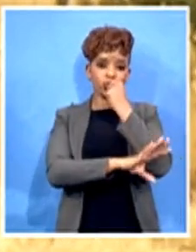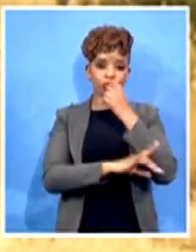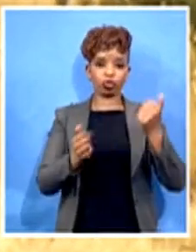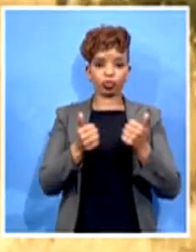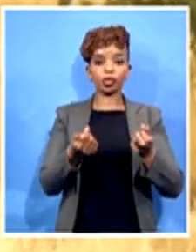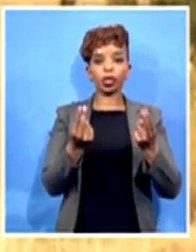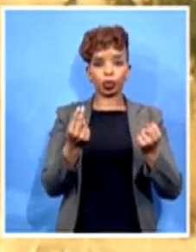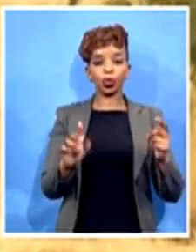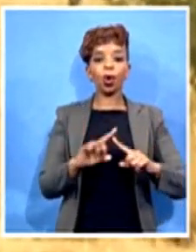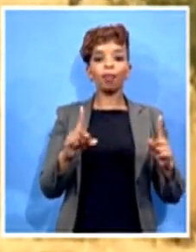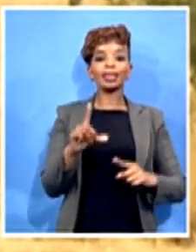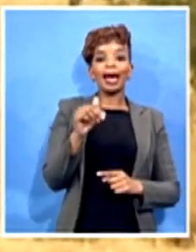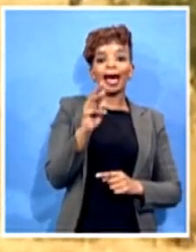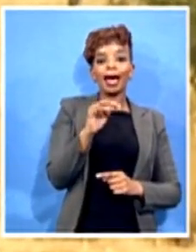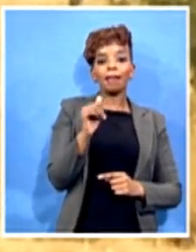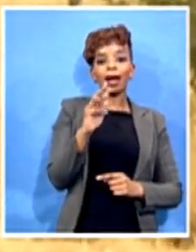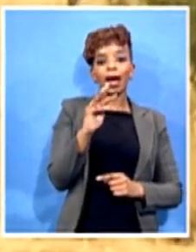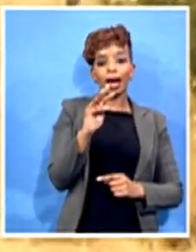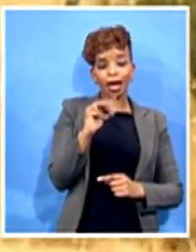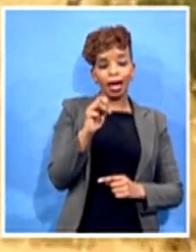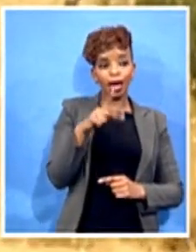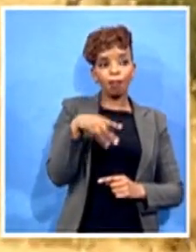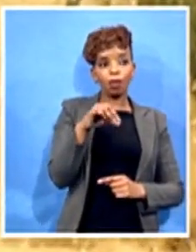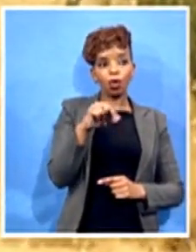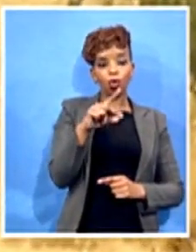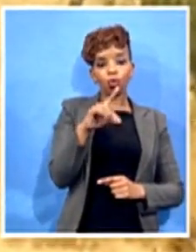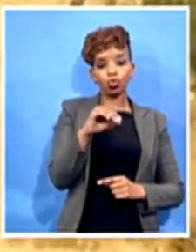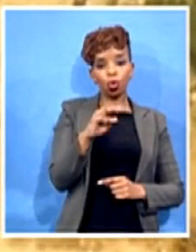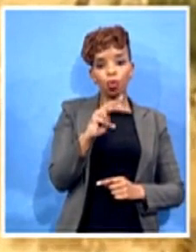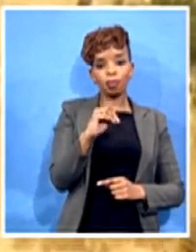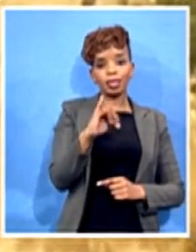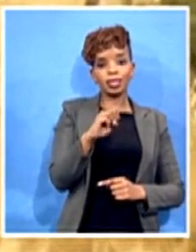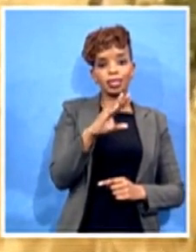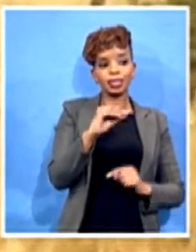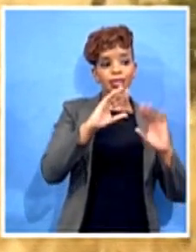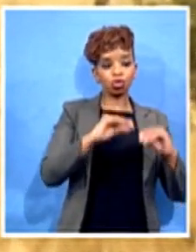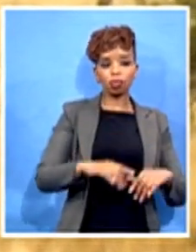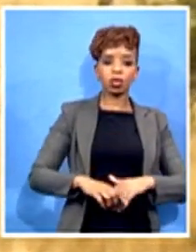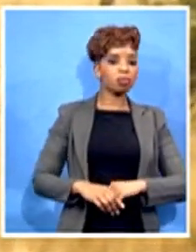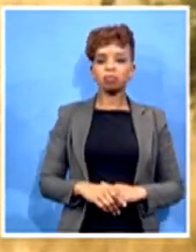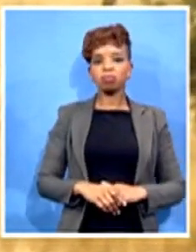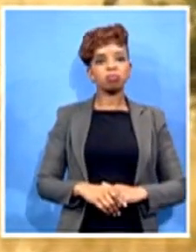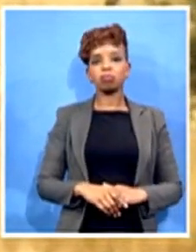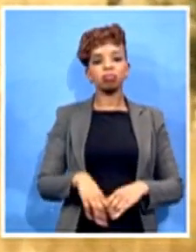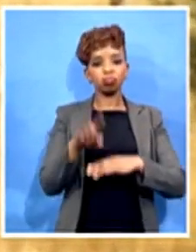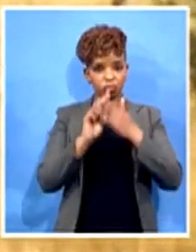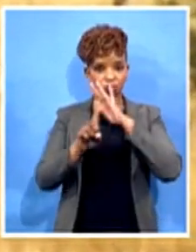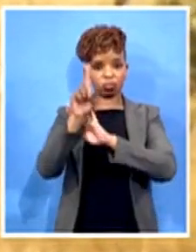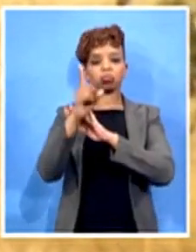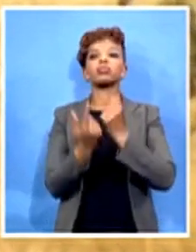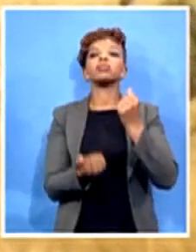then that finally led to the establishment of the Nhlapo Commission during the era